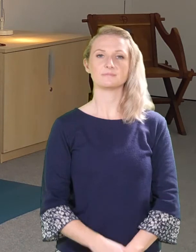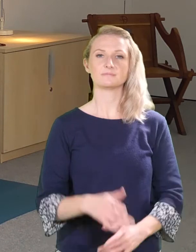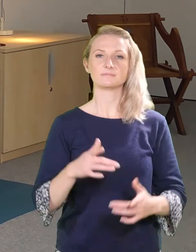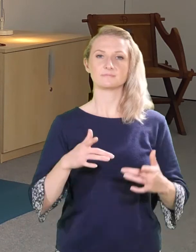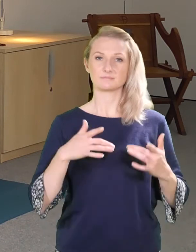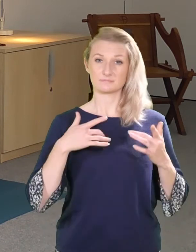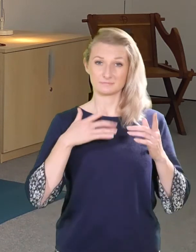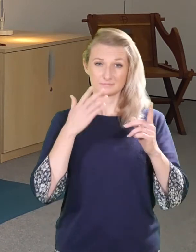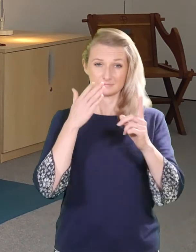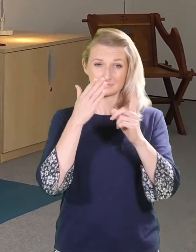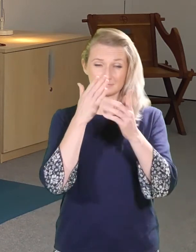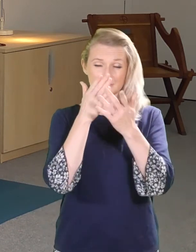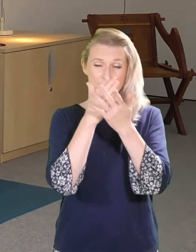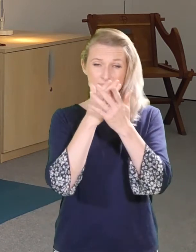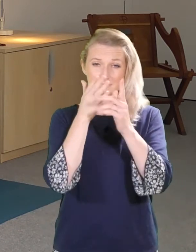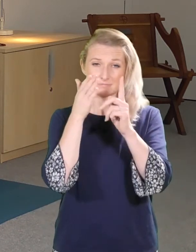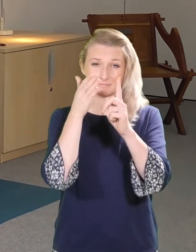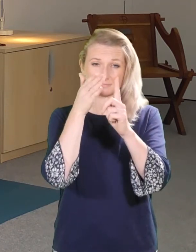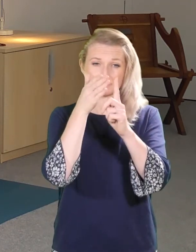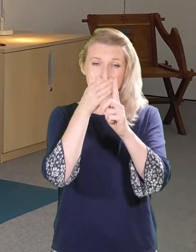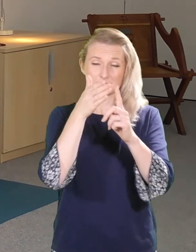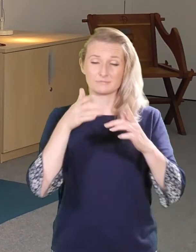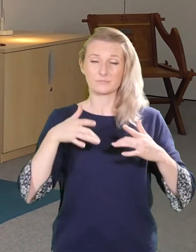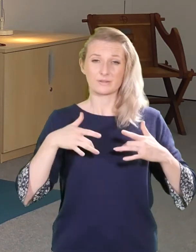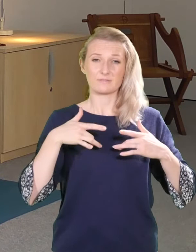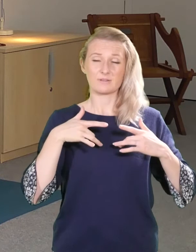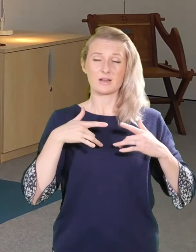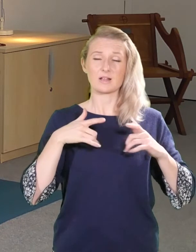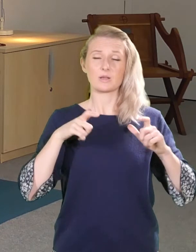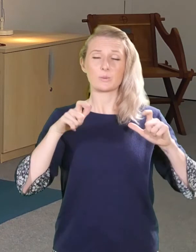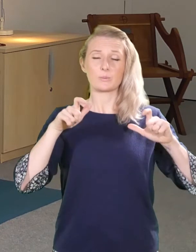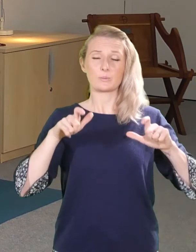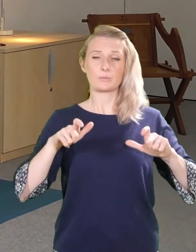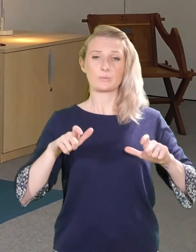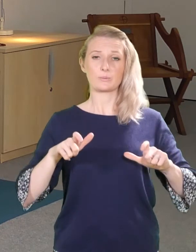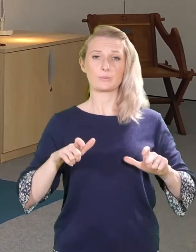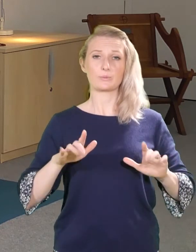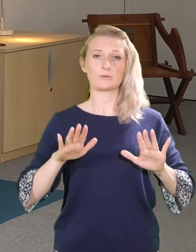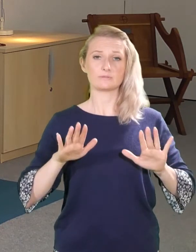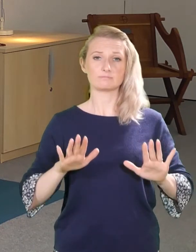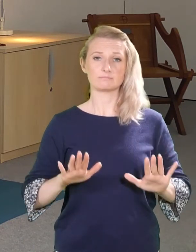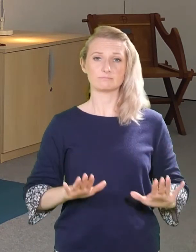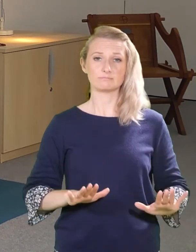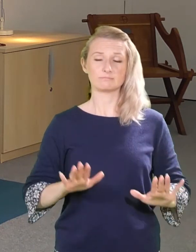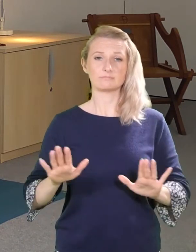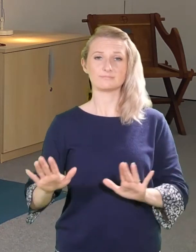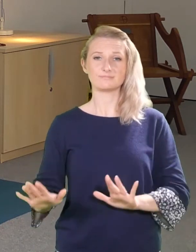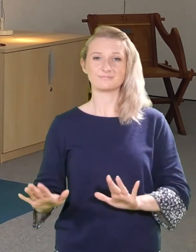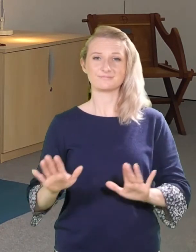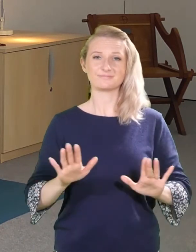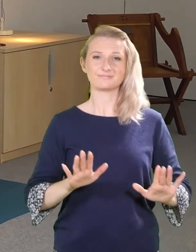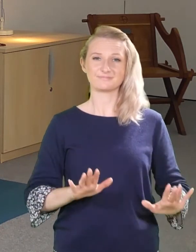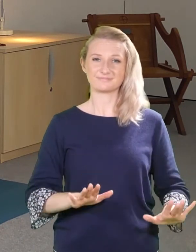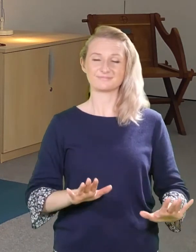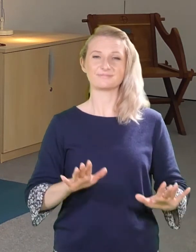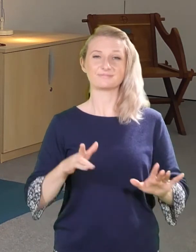Finding or developing a sense of steadiness as much as possible here. If you